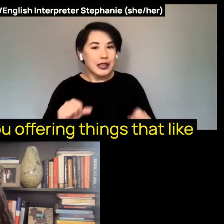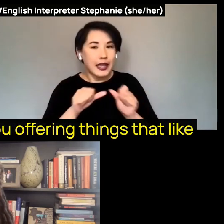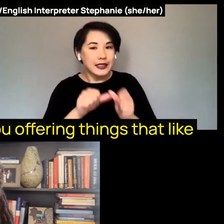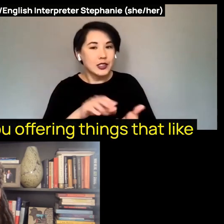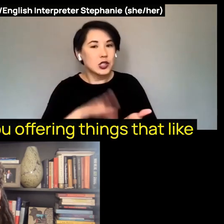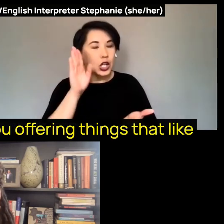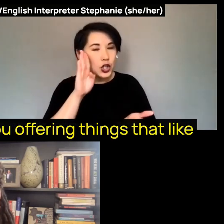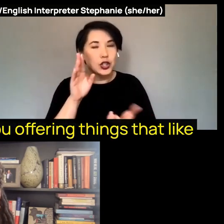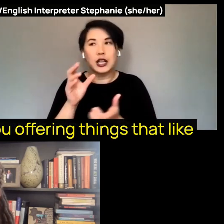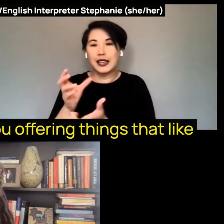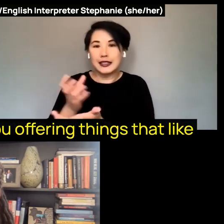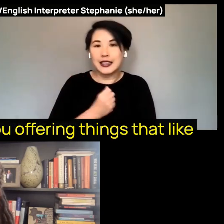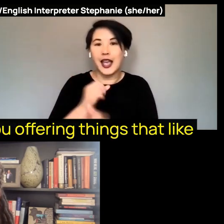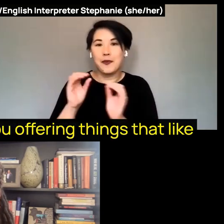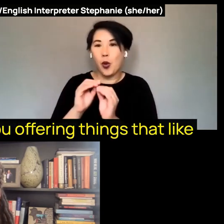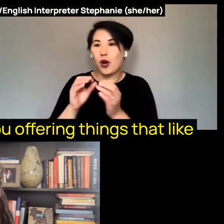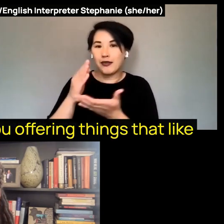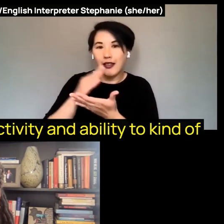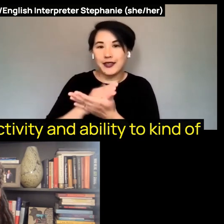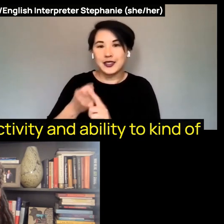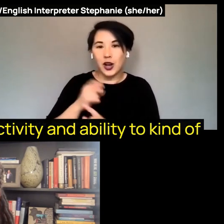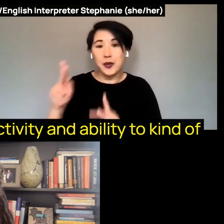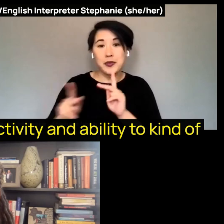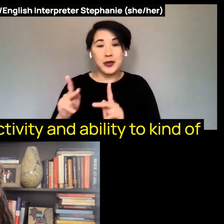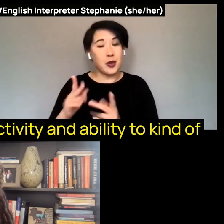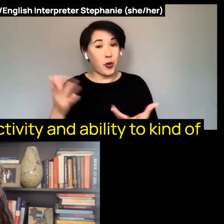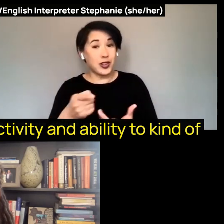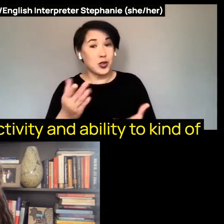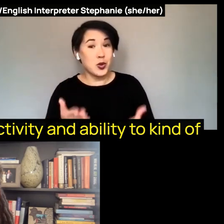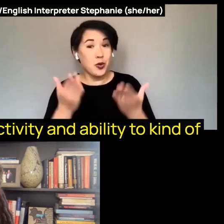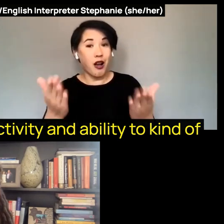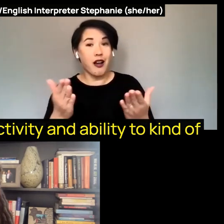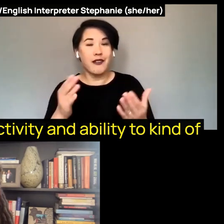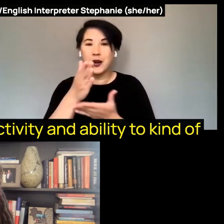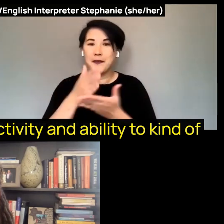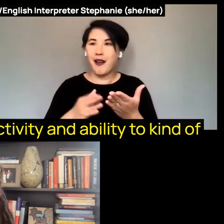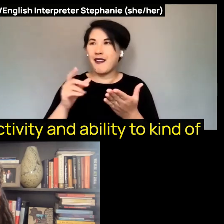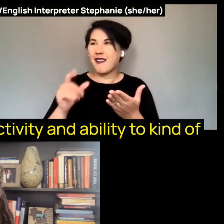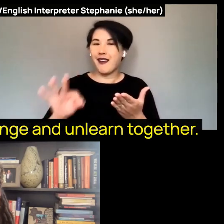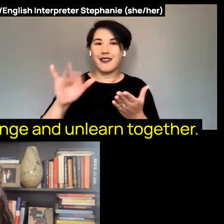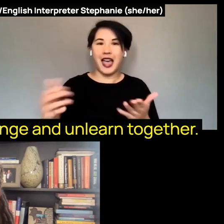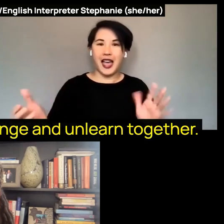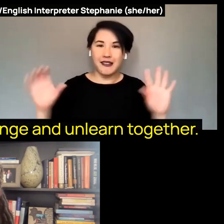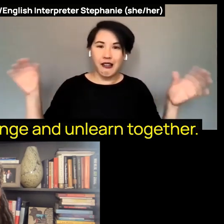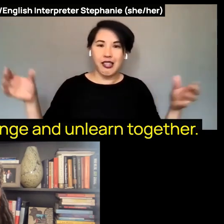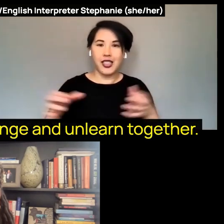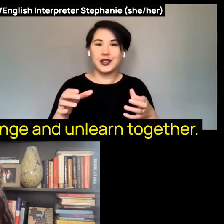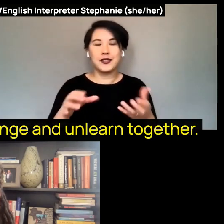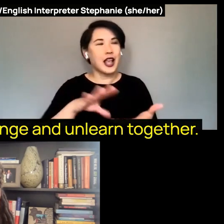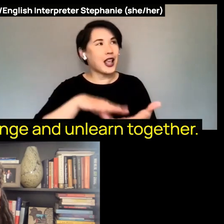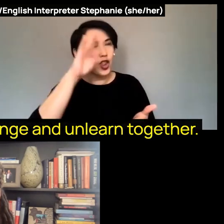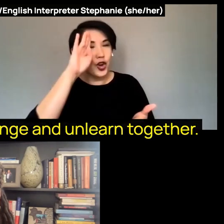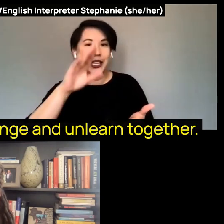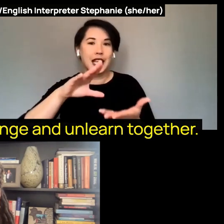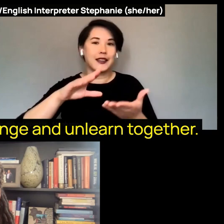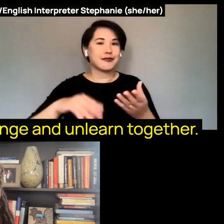And that in addition to you offering things, that like part of this is this collectivity and ability to kind of learn and grow and